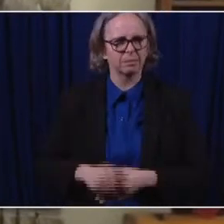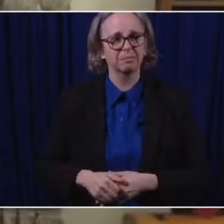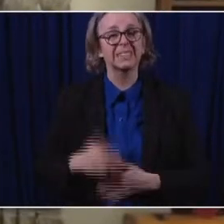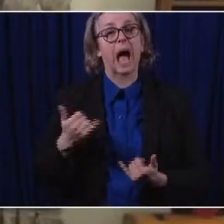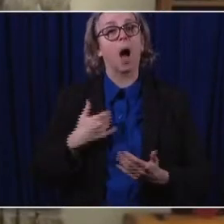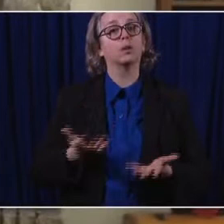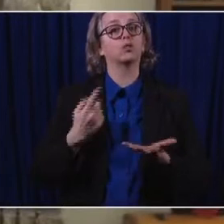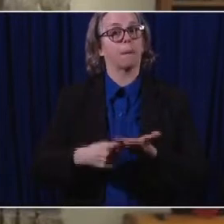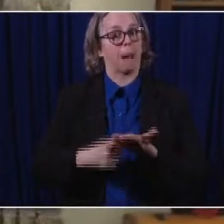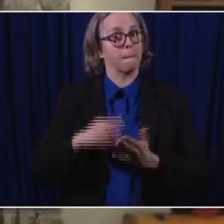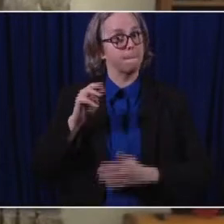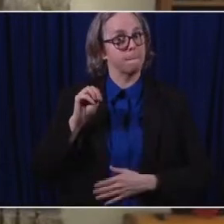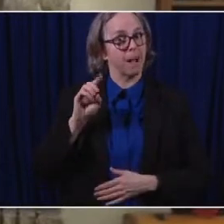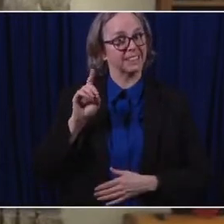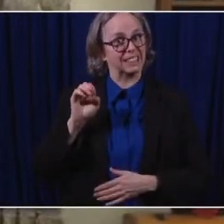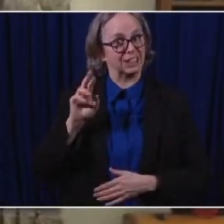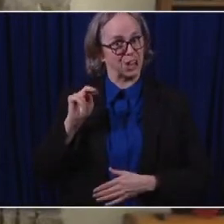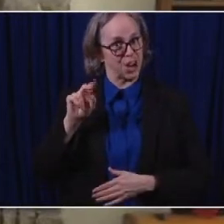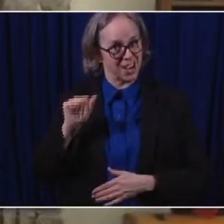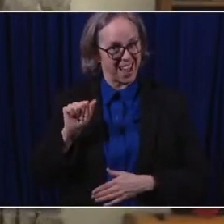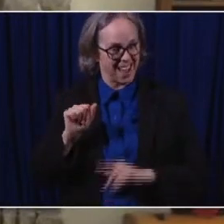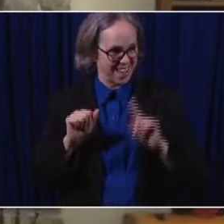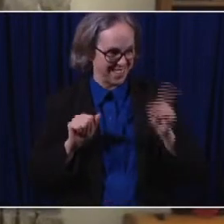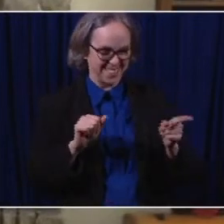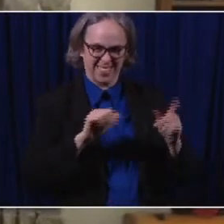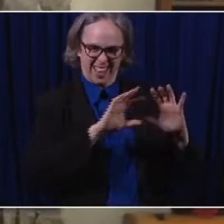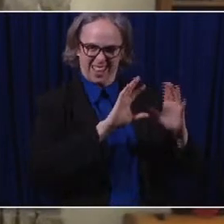have increased from